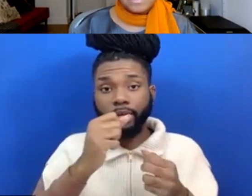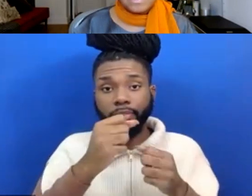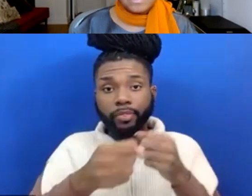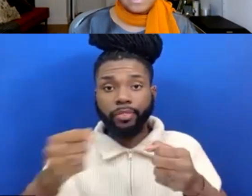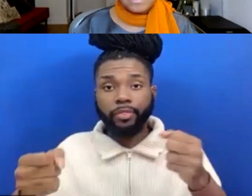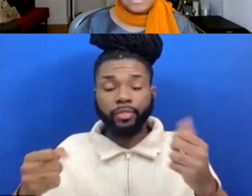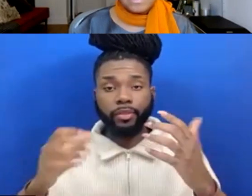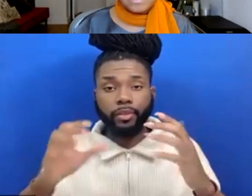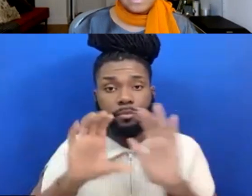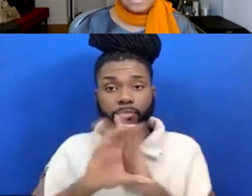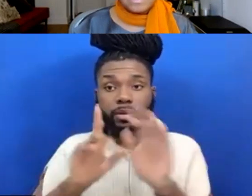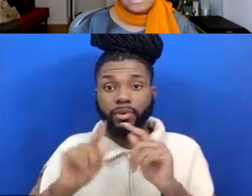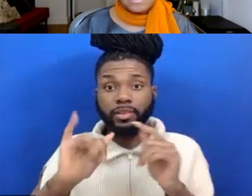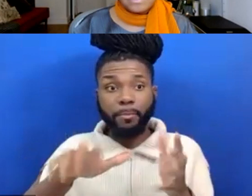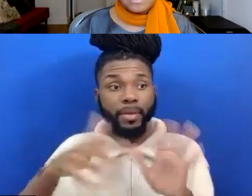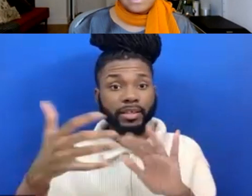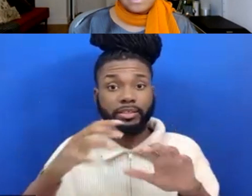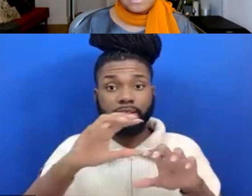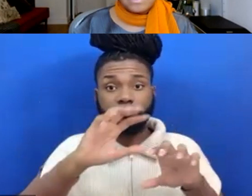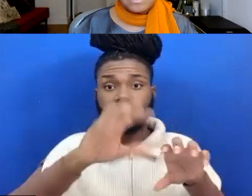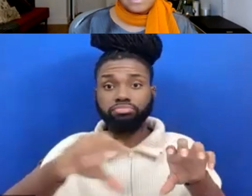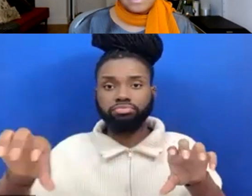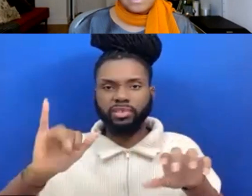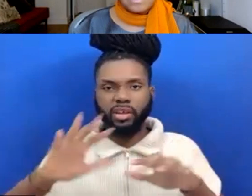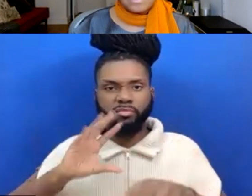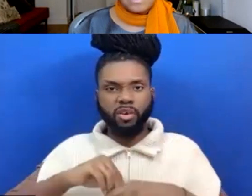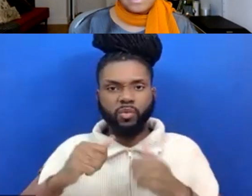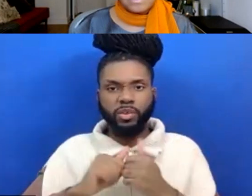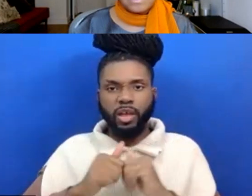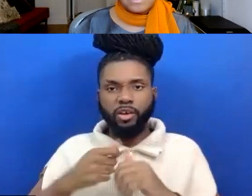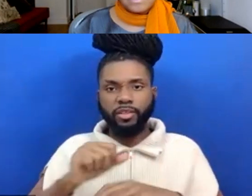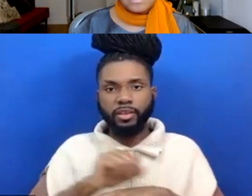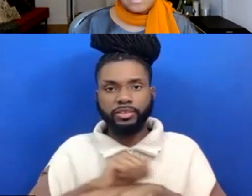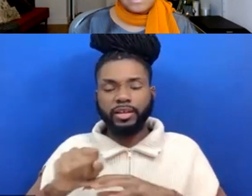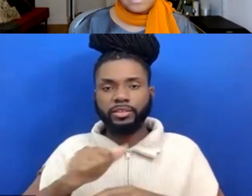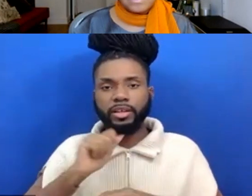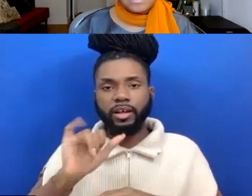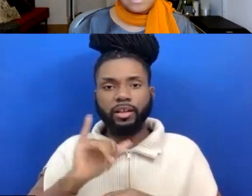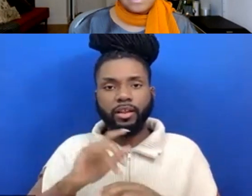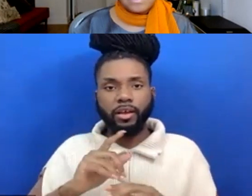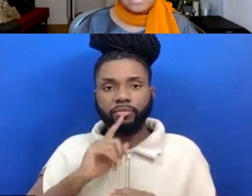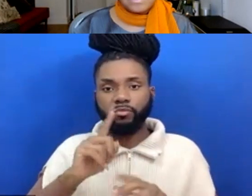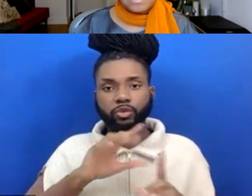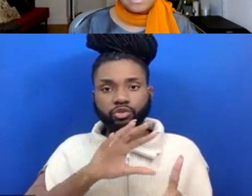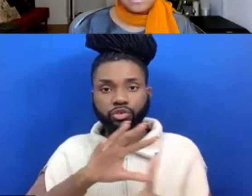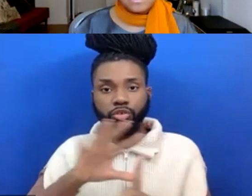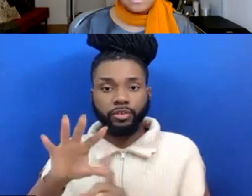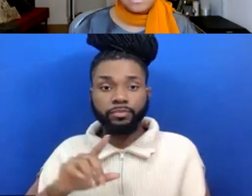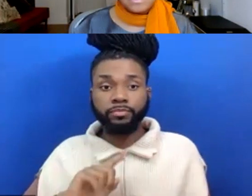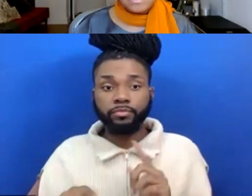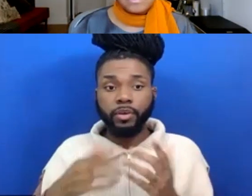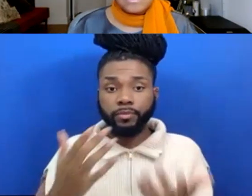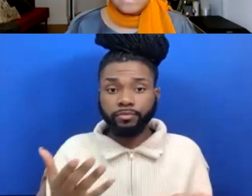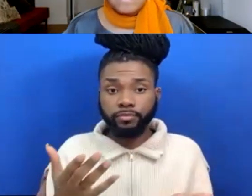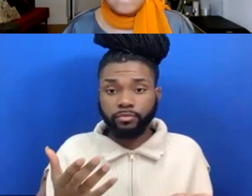messiness is actually part of the staging. It's not some verite shot. Yeah. Abel, Michael, did you want to?